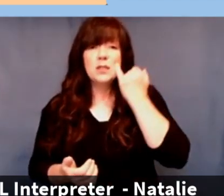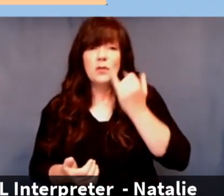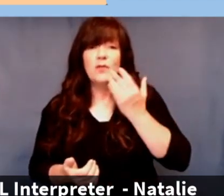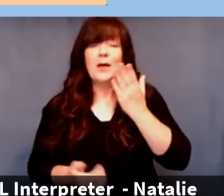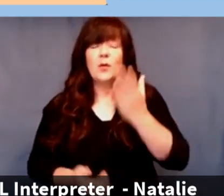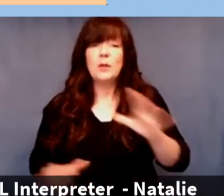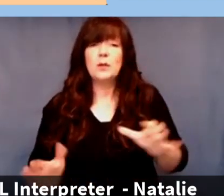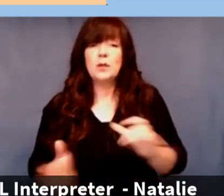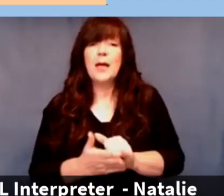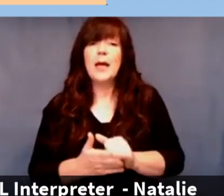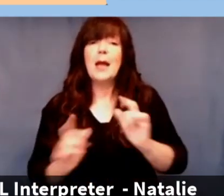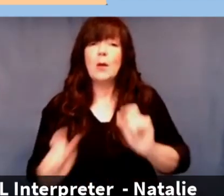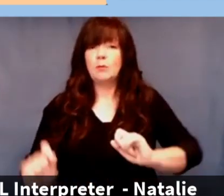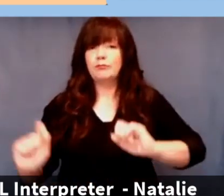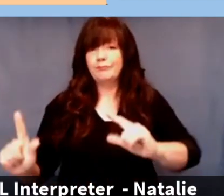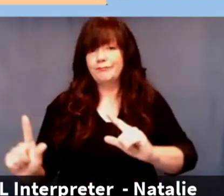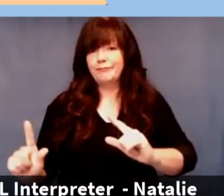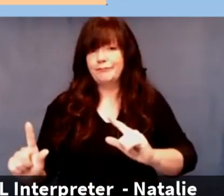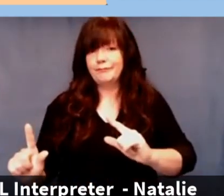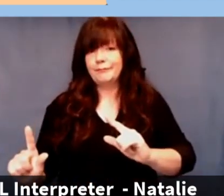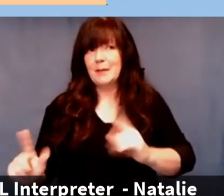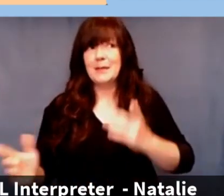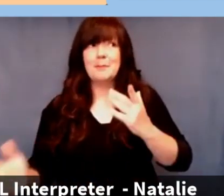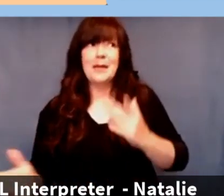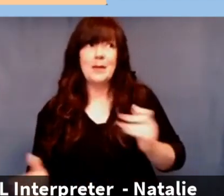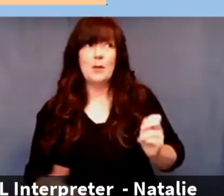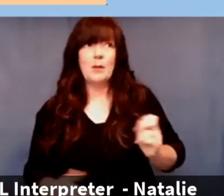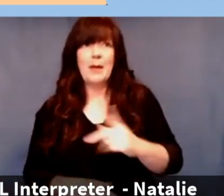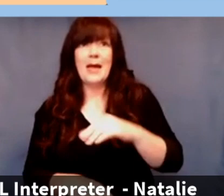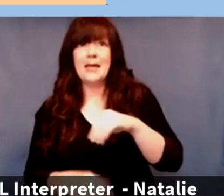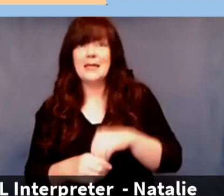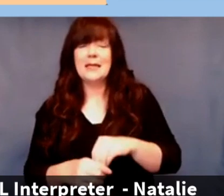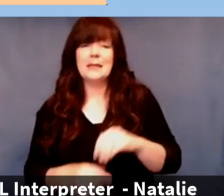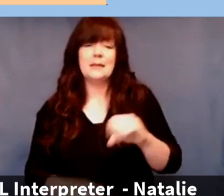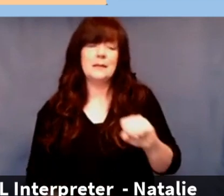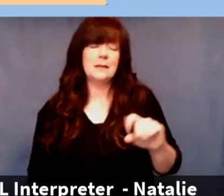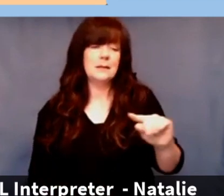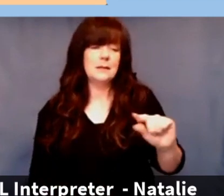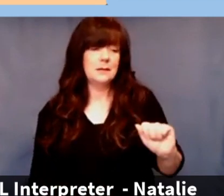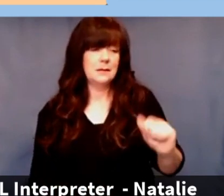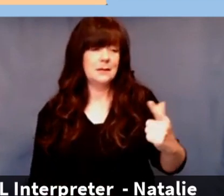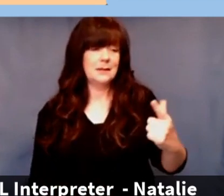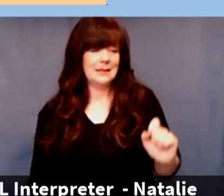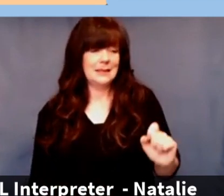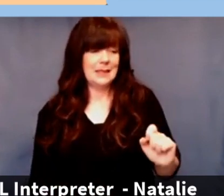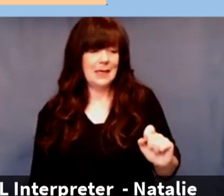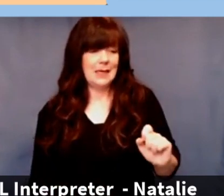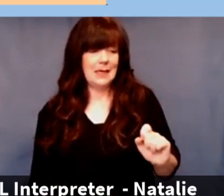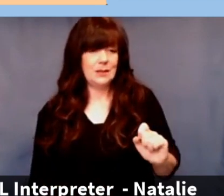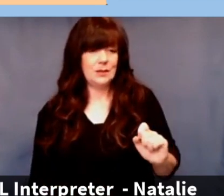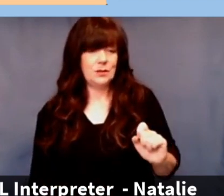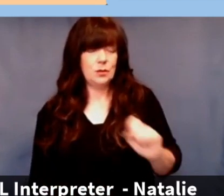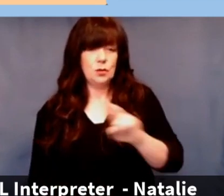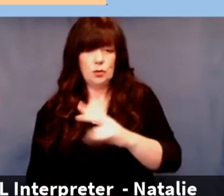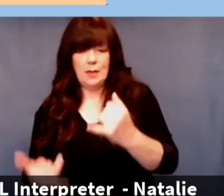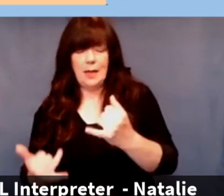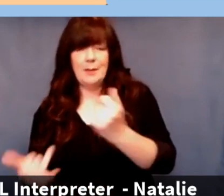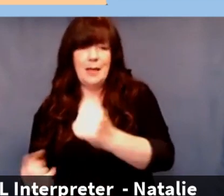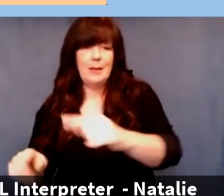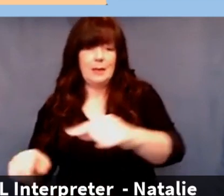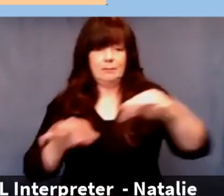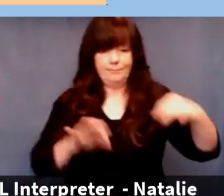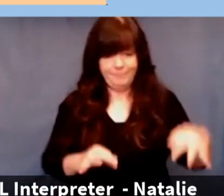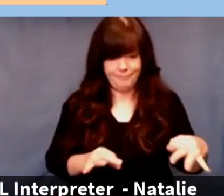it, considering we might be going back into stage one, stage two. Well, we are in stage two now. We might be going back into stage one. So it might be something